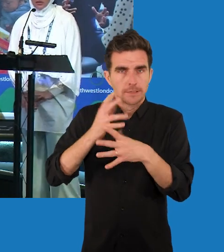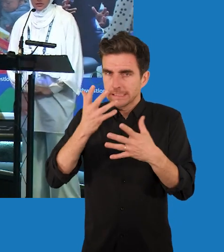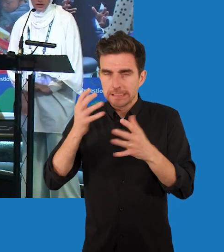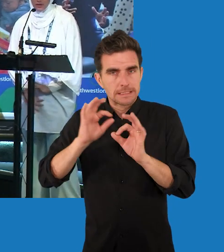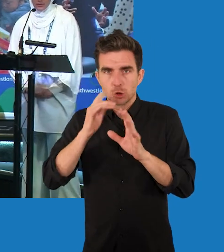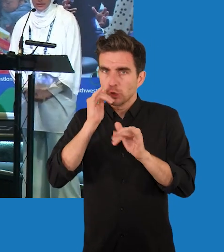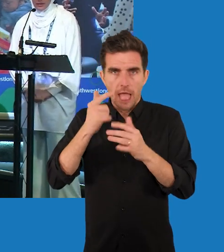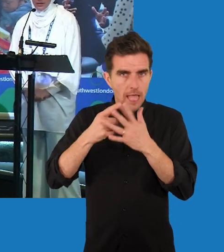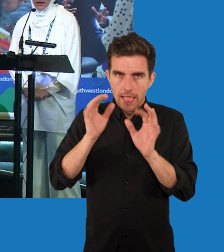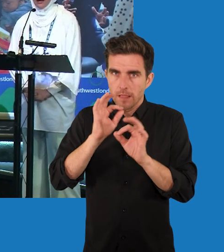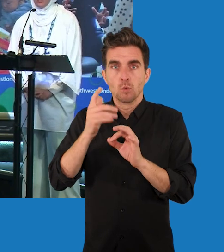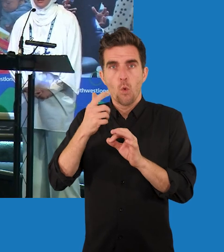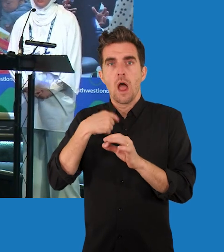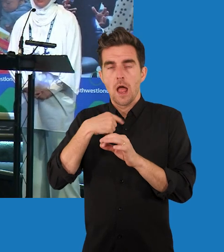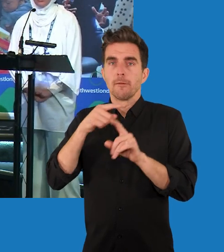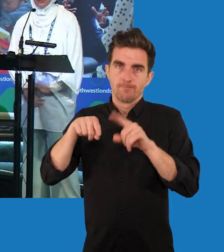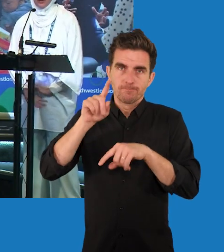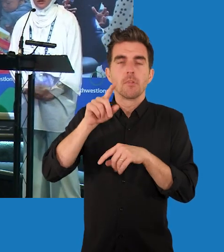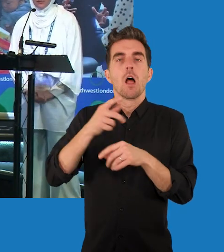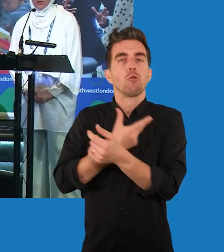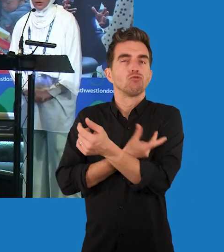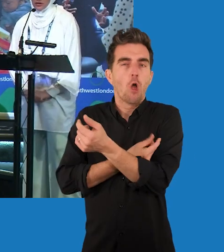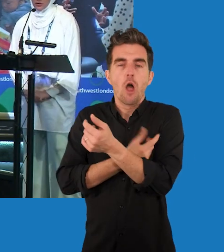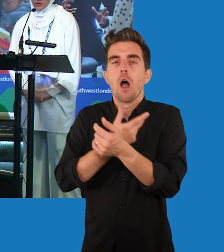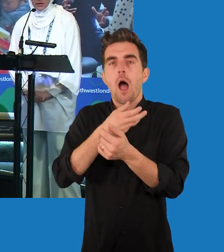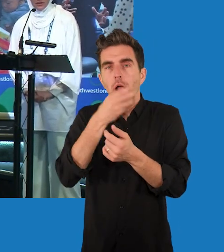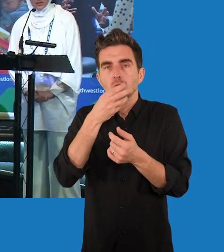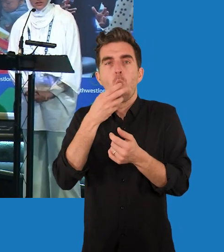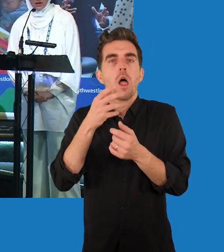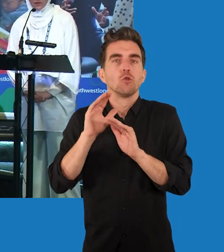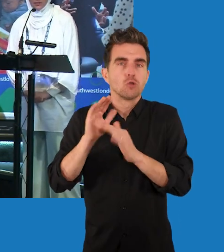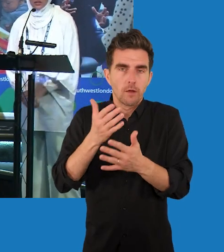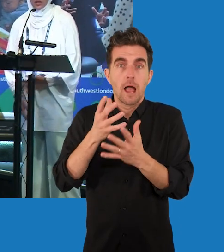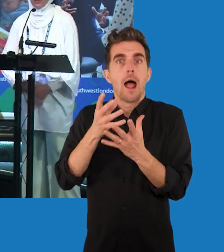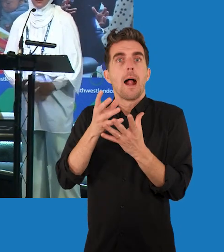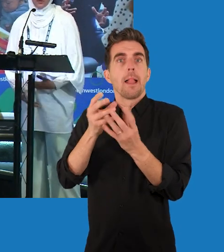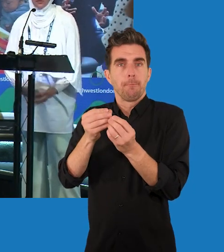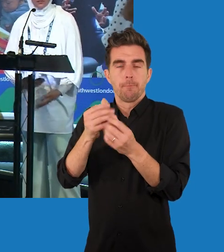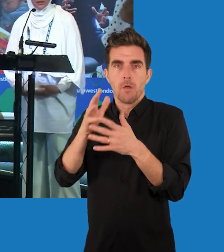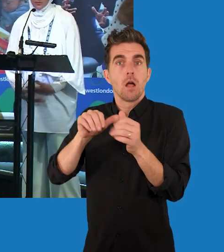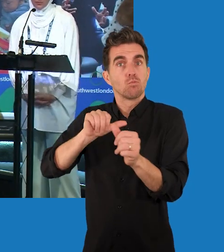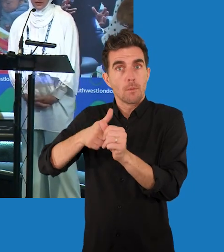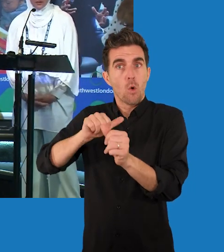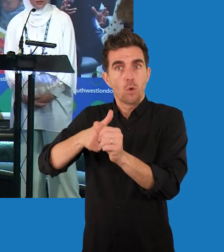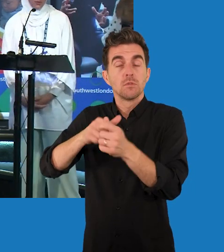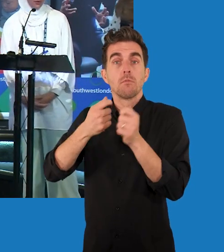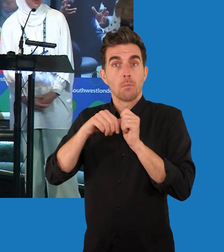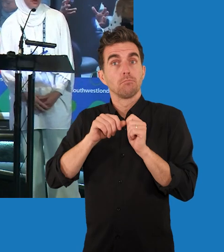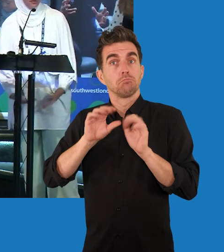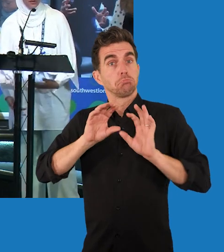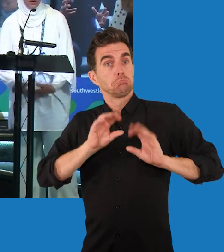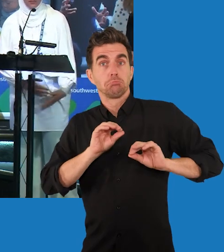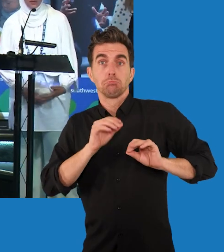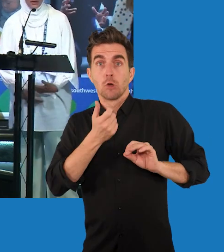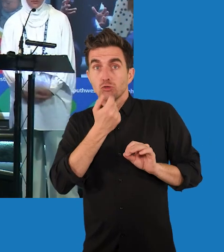for checkups and things like that. And I also took him to the drug and alcohol service and just helped him with that, getting that support